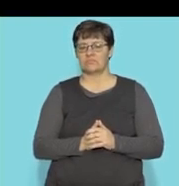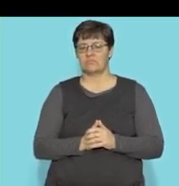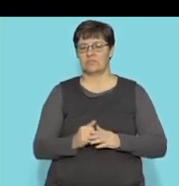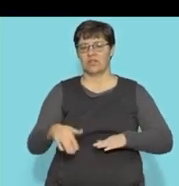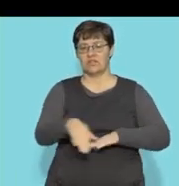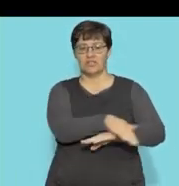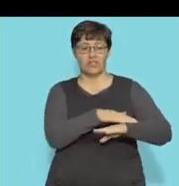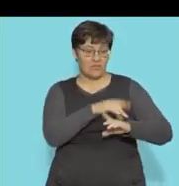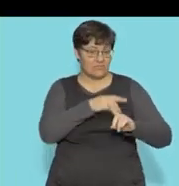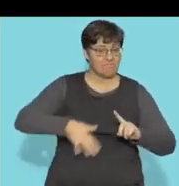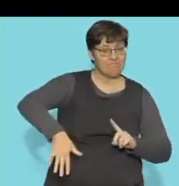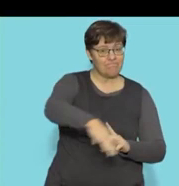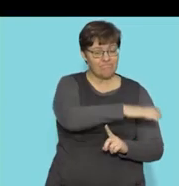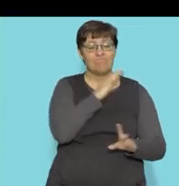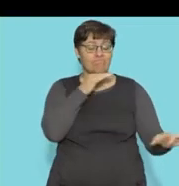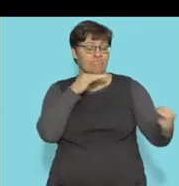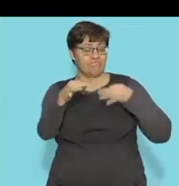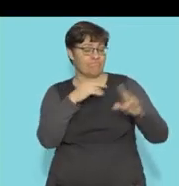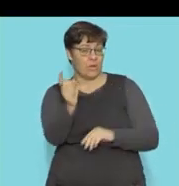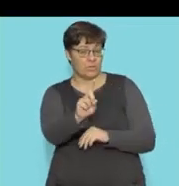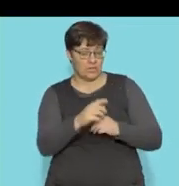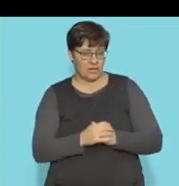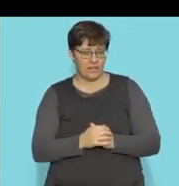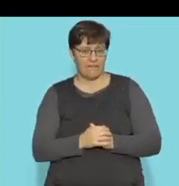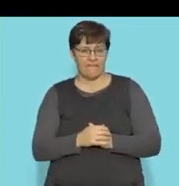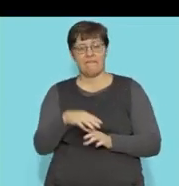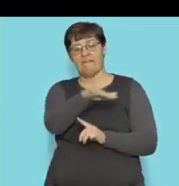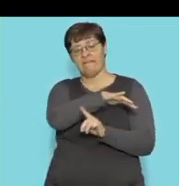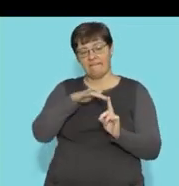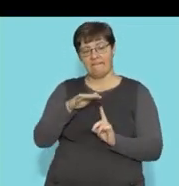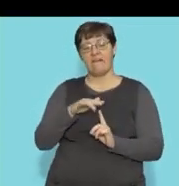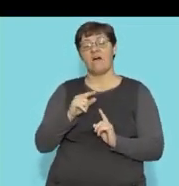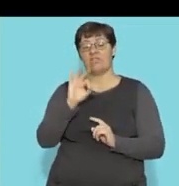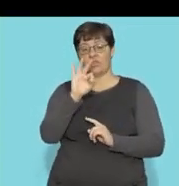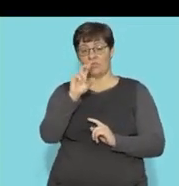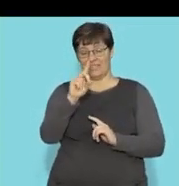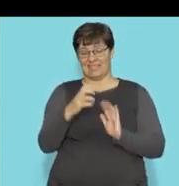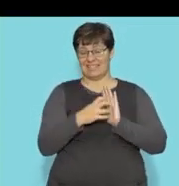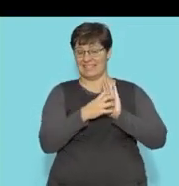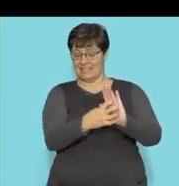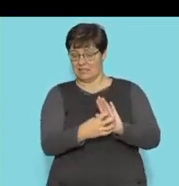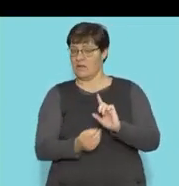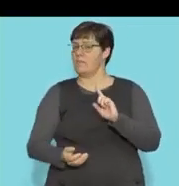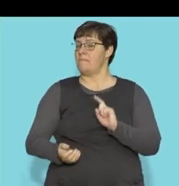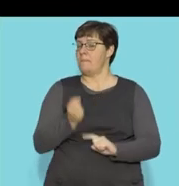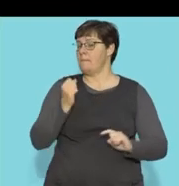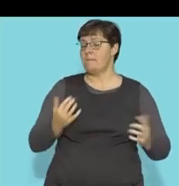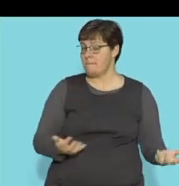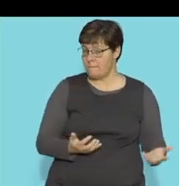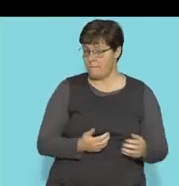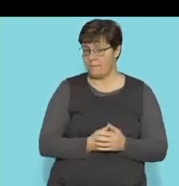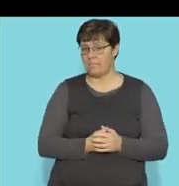area can be defined as the area of a polyhedron that can be found